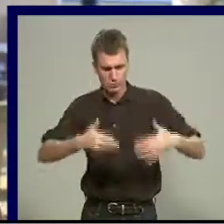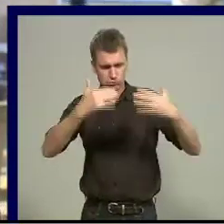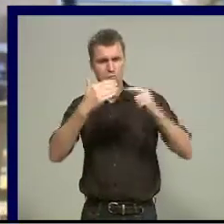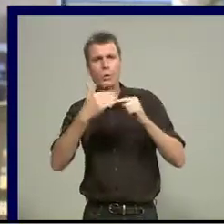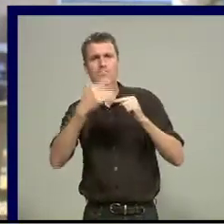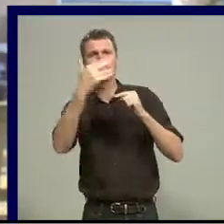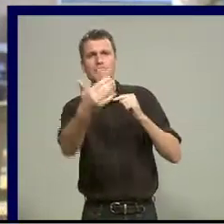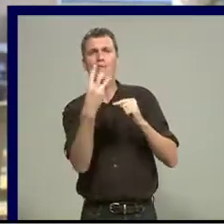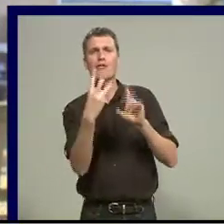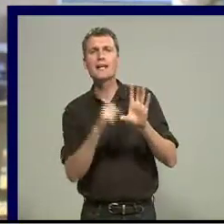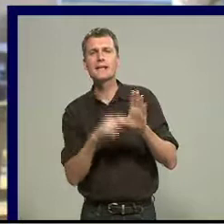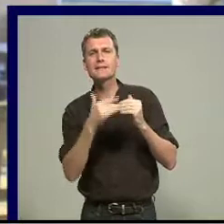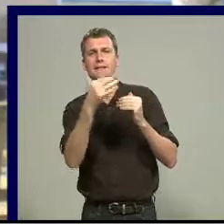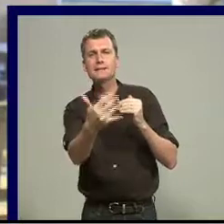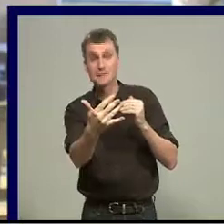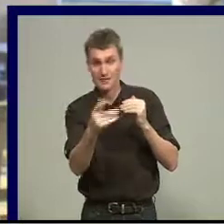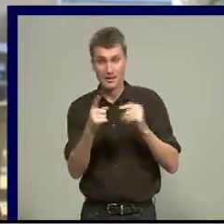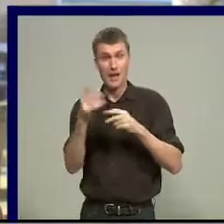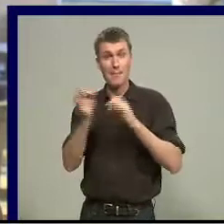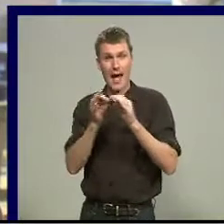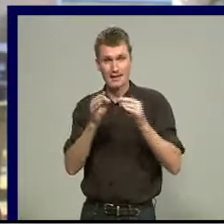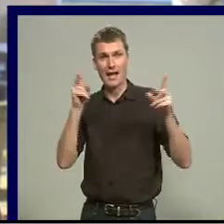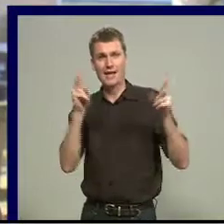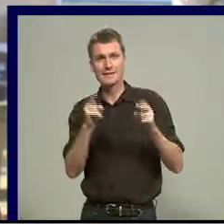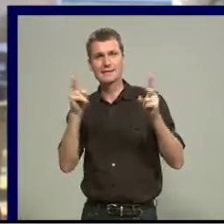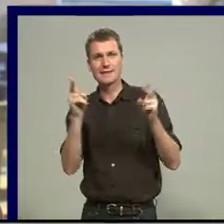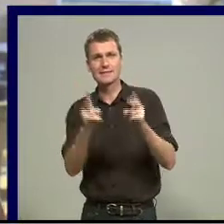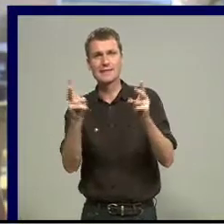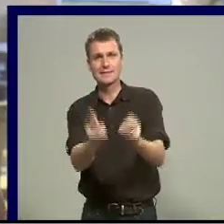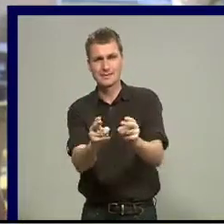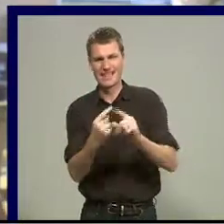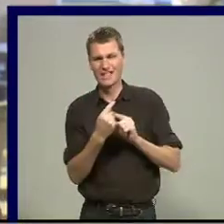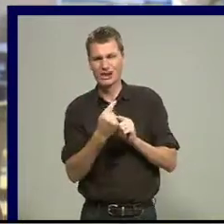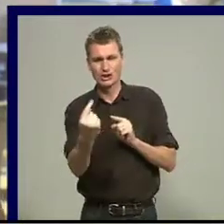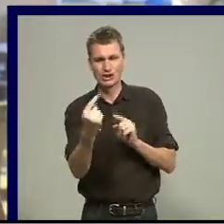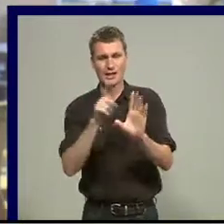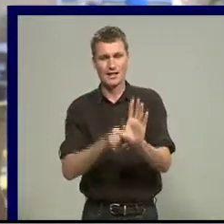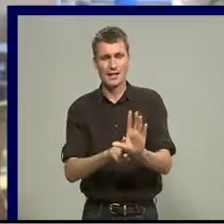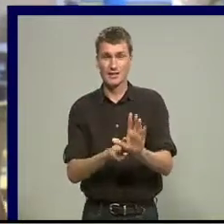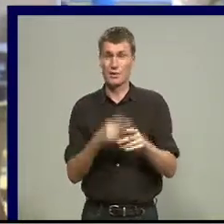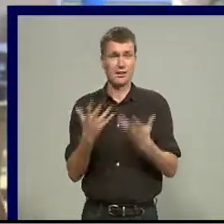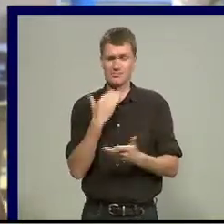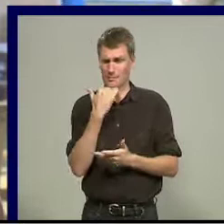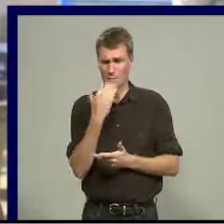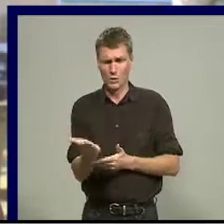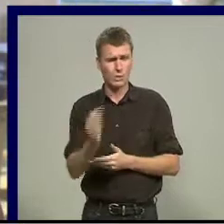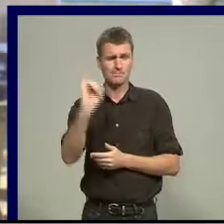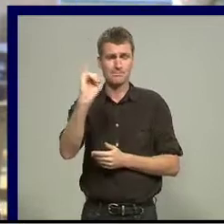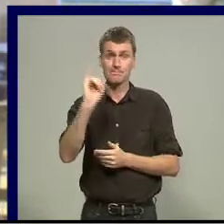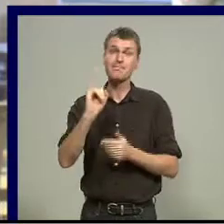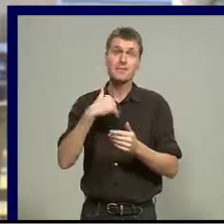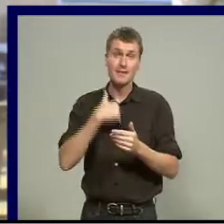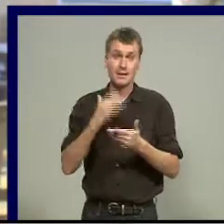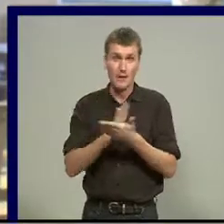in the next 3 years, they intend to cut the budget each year. It's gone beyond the pale. We need to ensure that